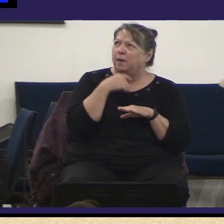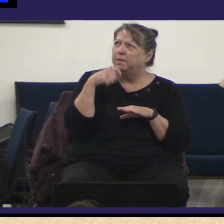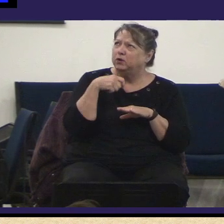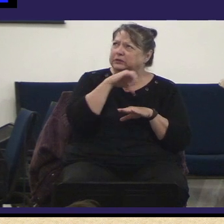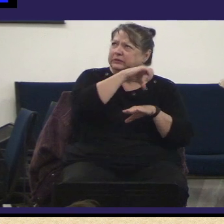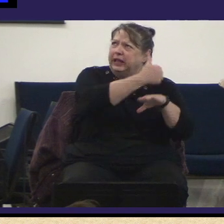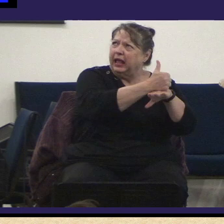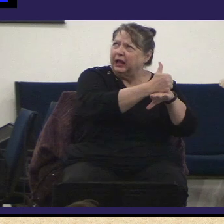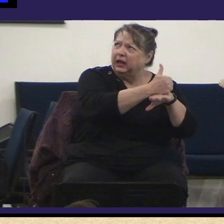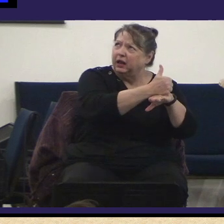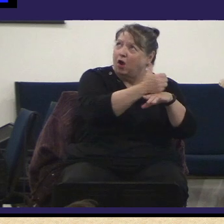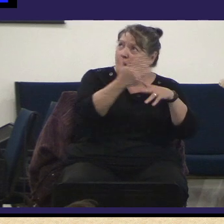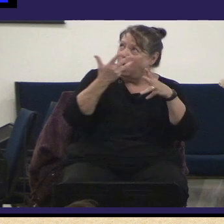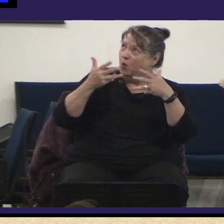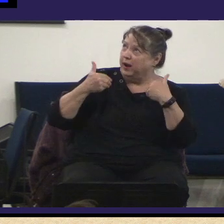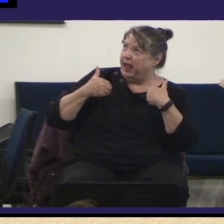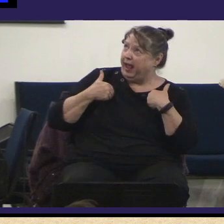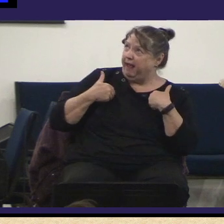firm.